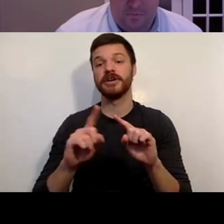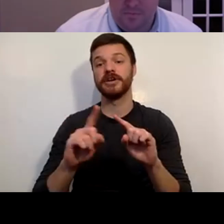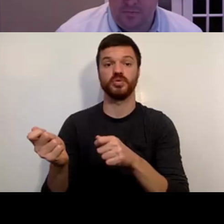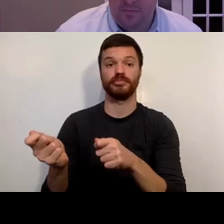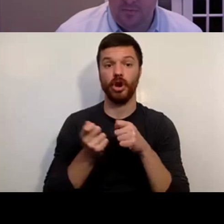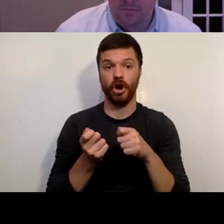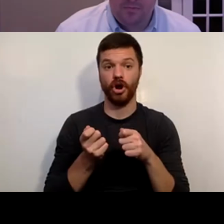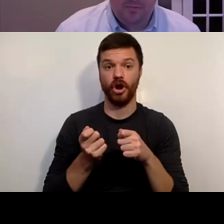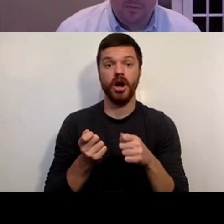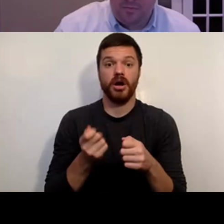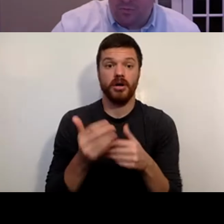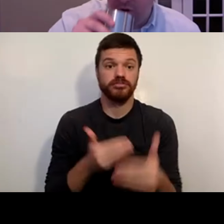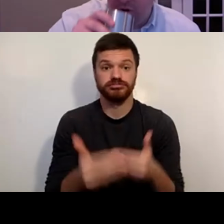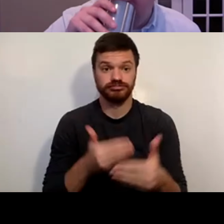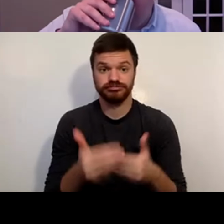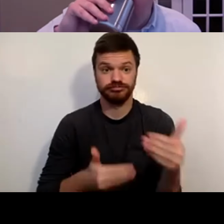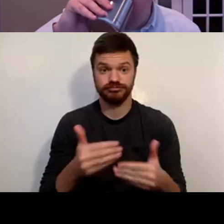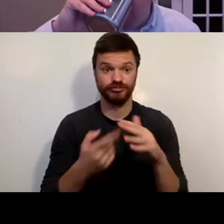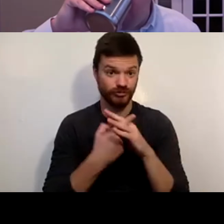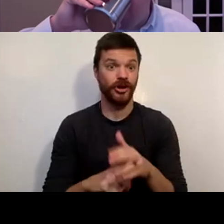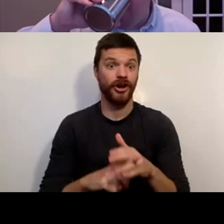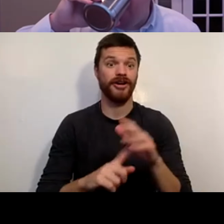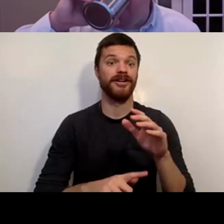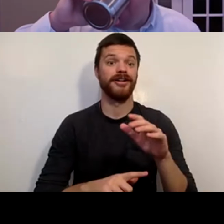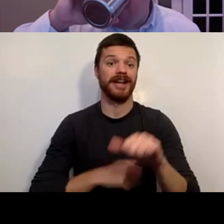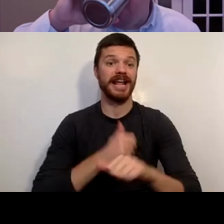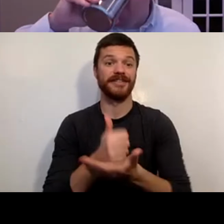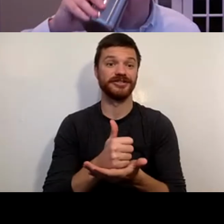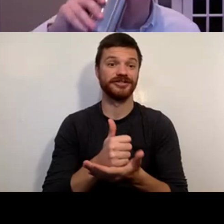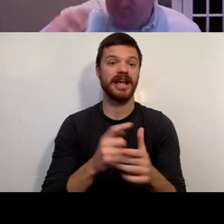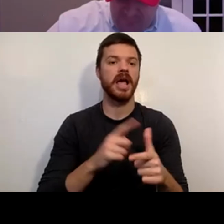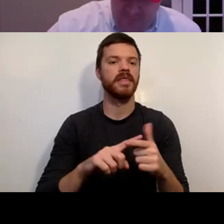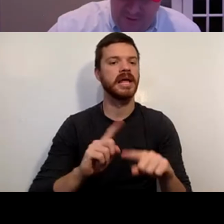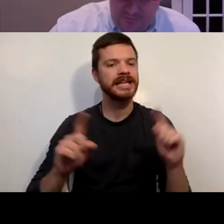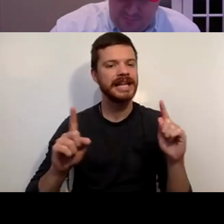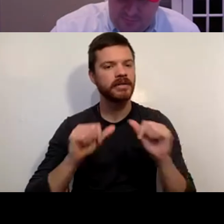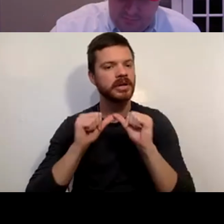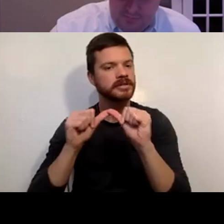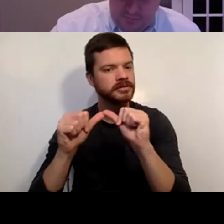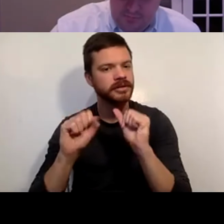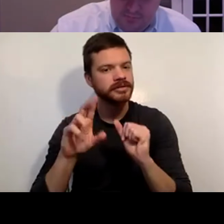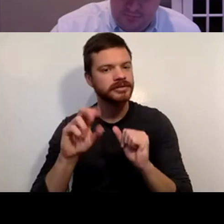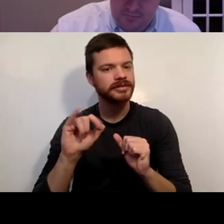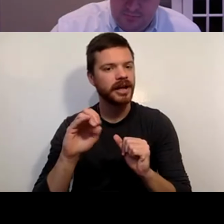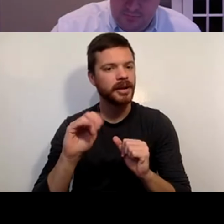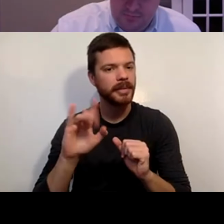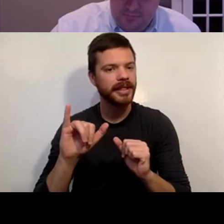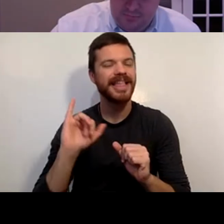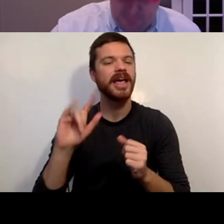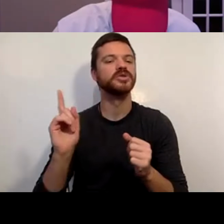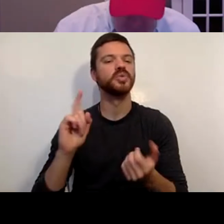and then to keep it going. And that can be an area for economizing as well.